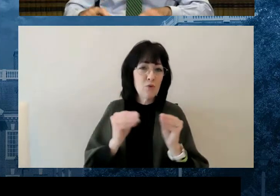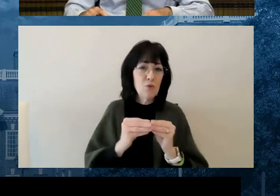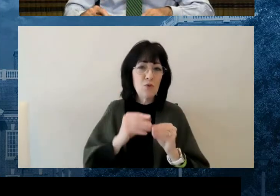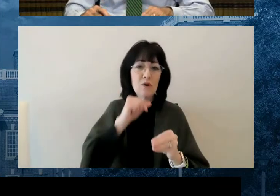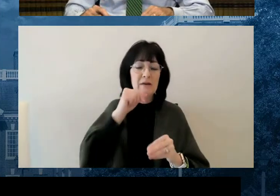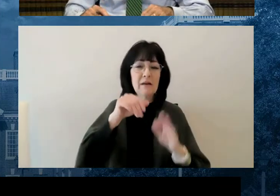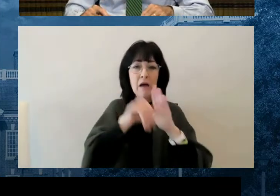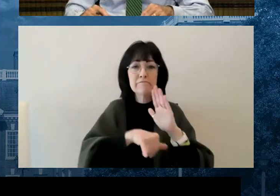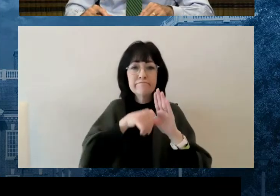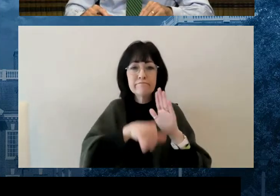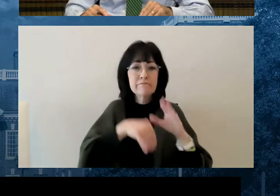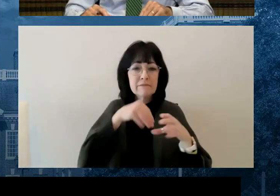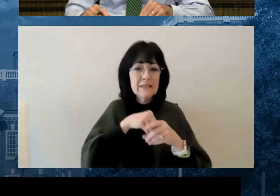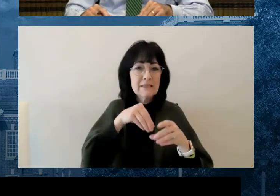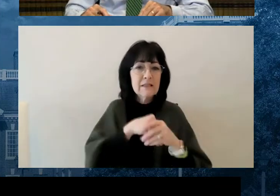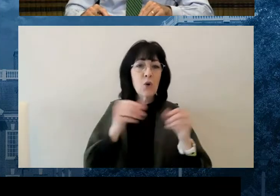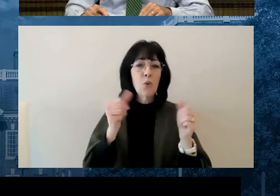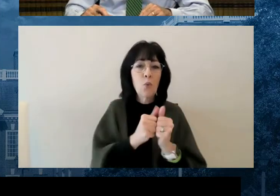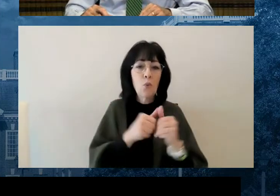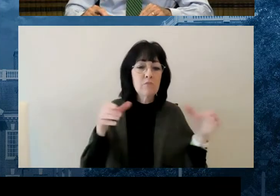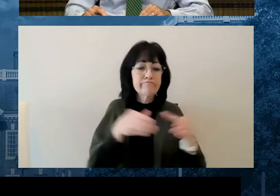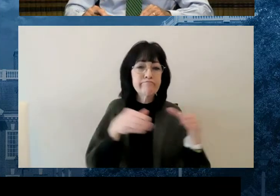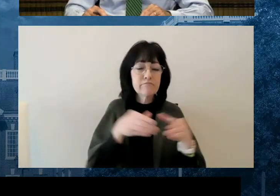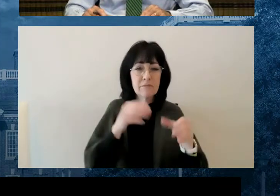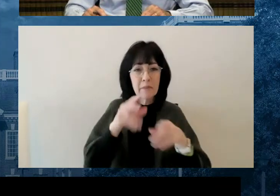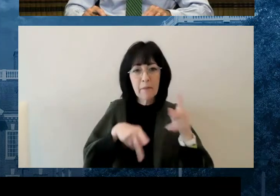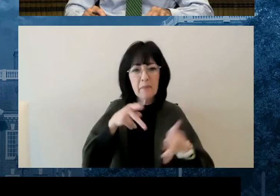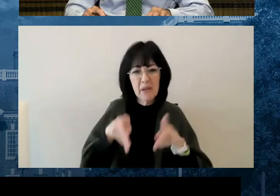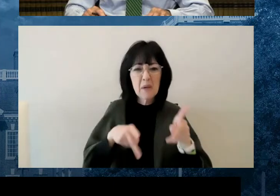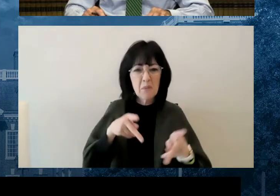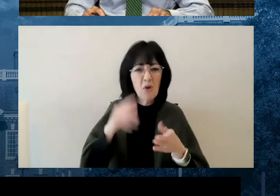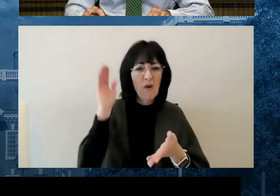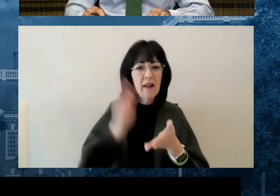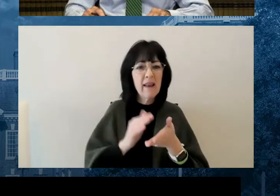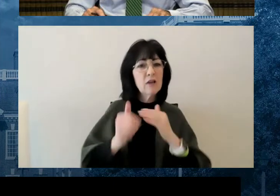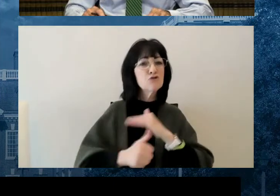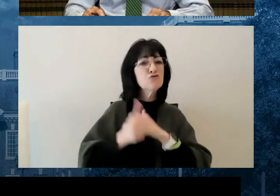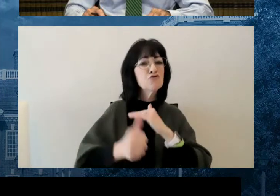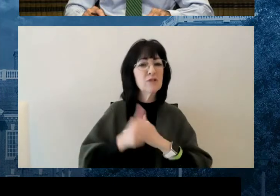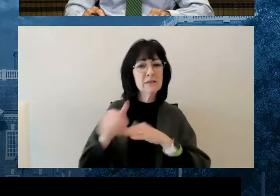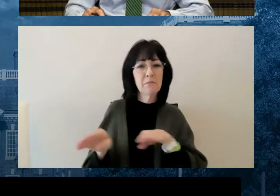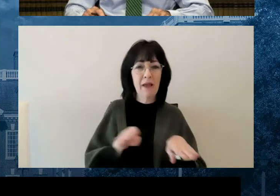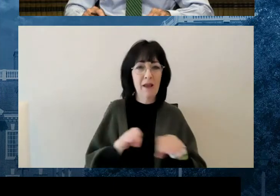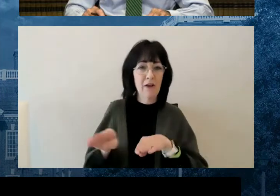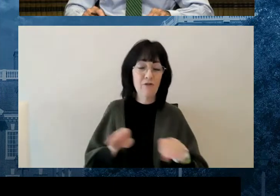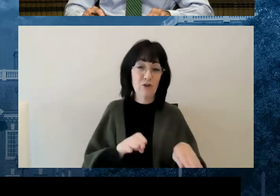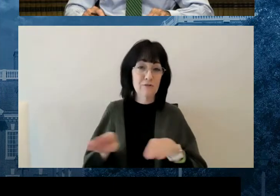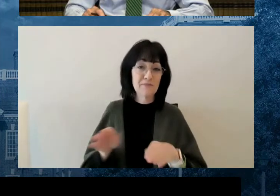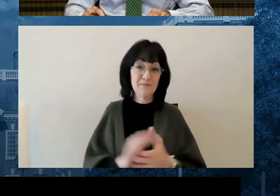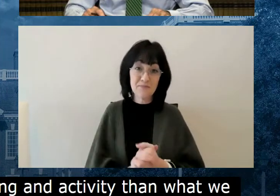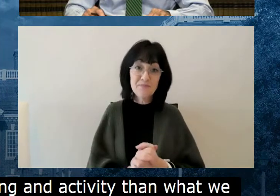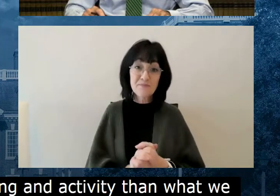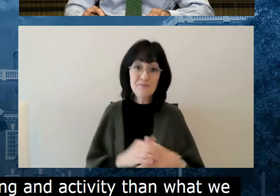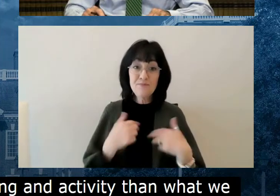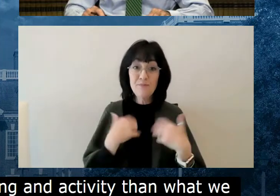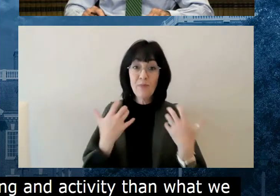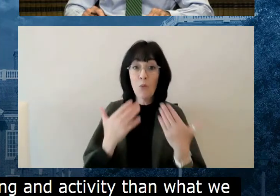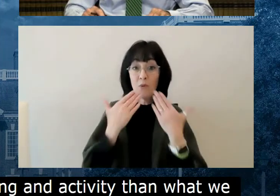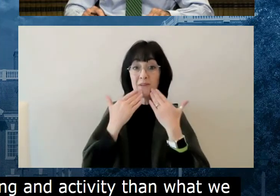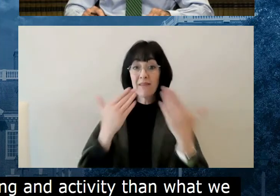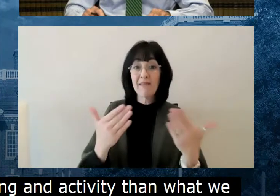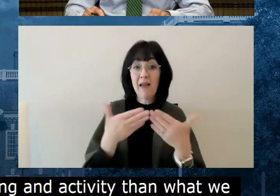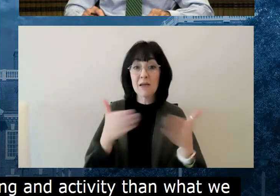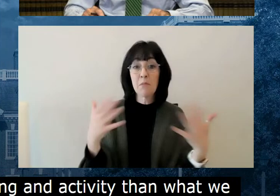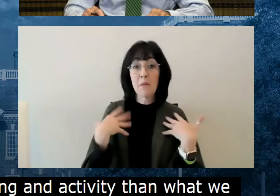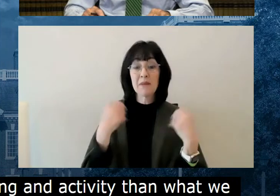risky activity than what we see indoors. So with that, again, I want to thank our public health team and turn it over